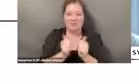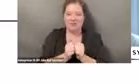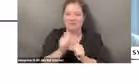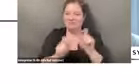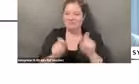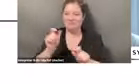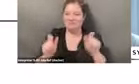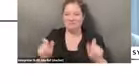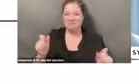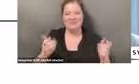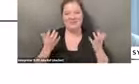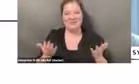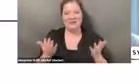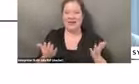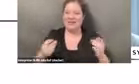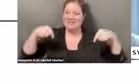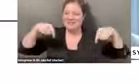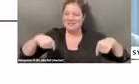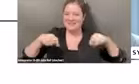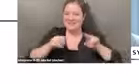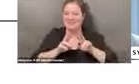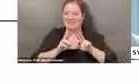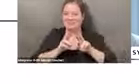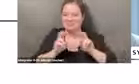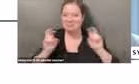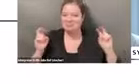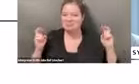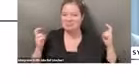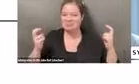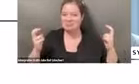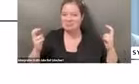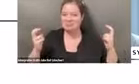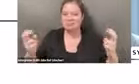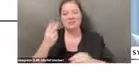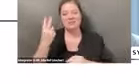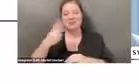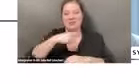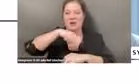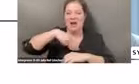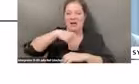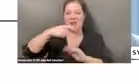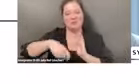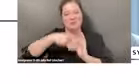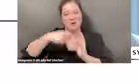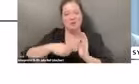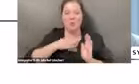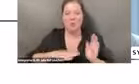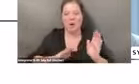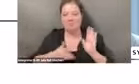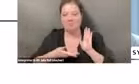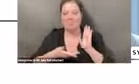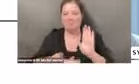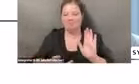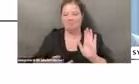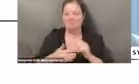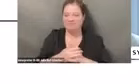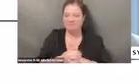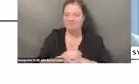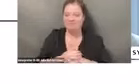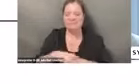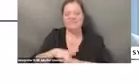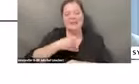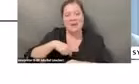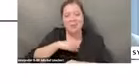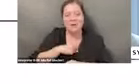us through these 2 hours where we present the project. And I want to ensure you that we are doing our best to explain the